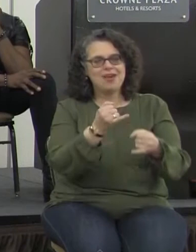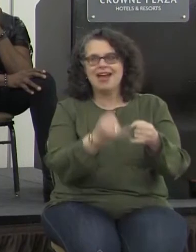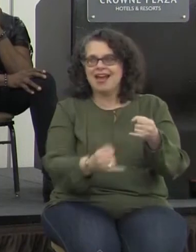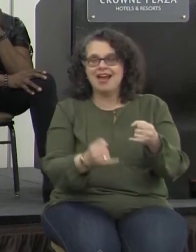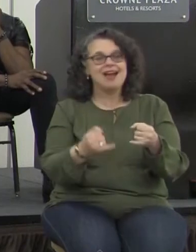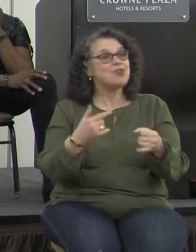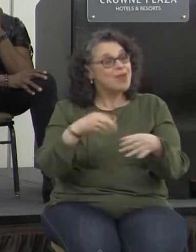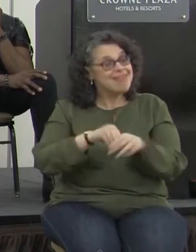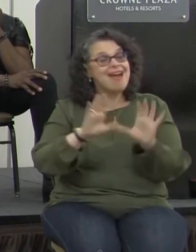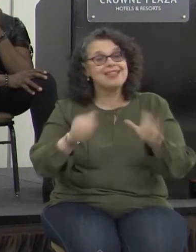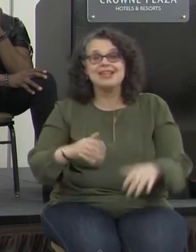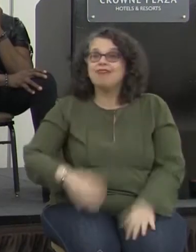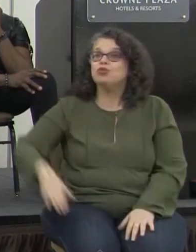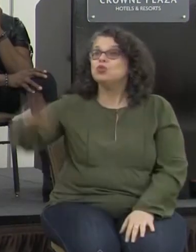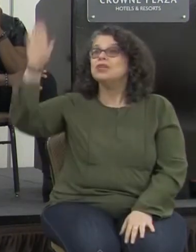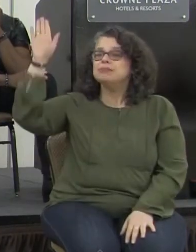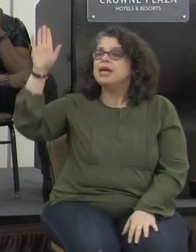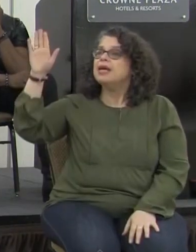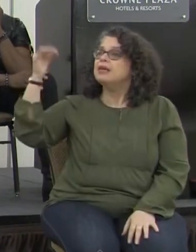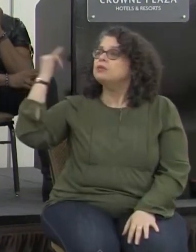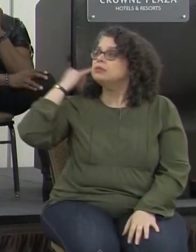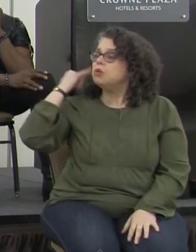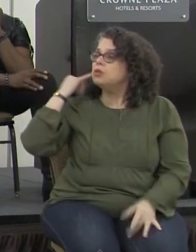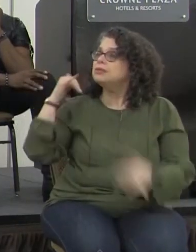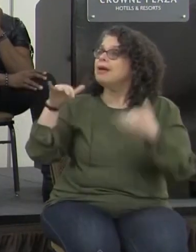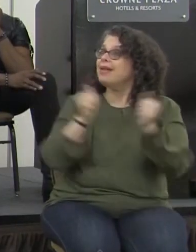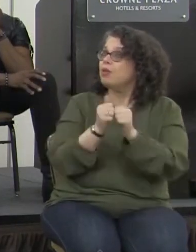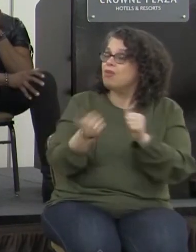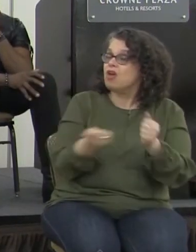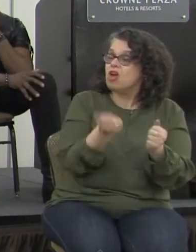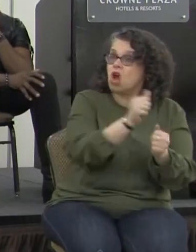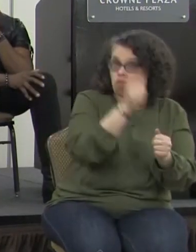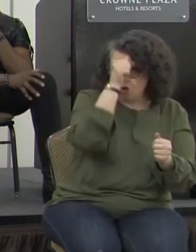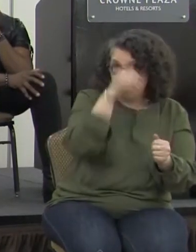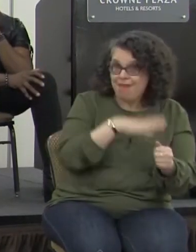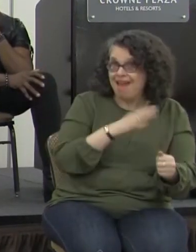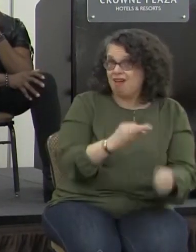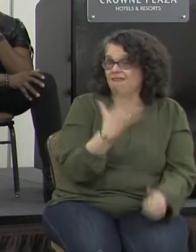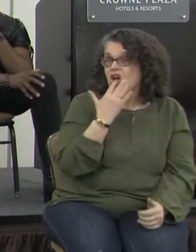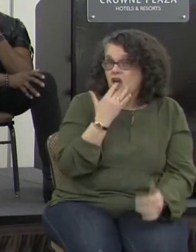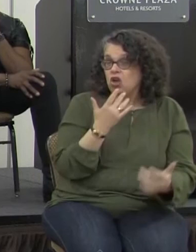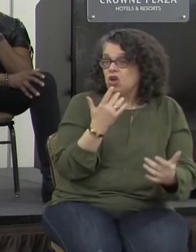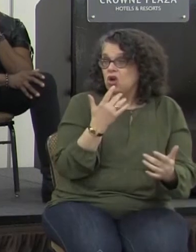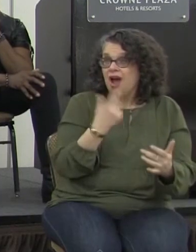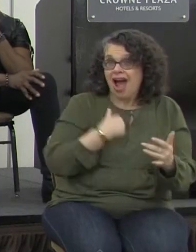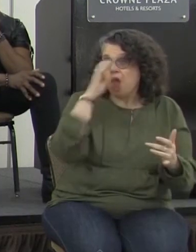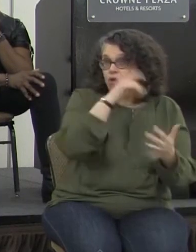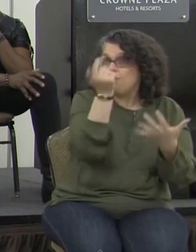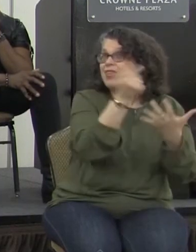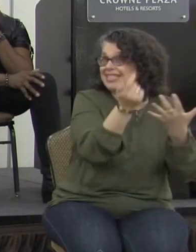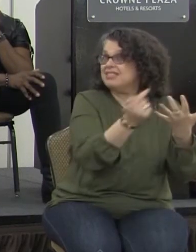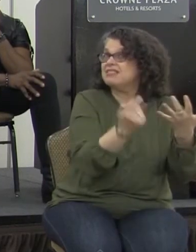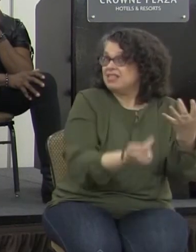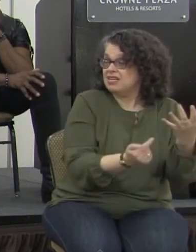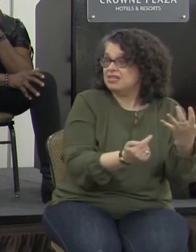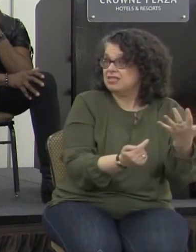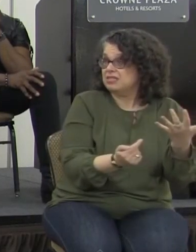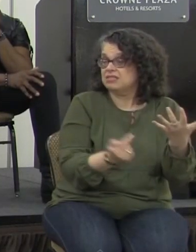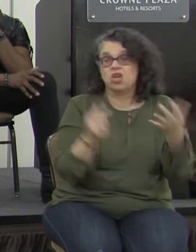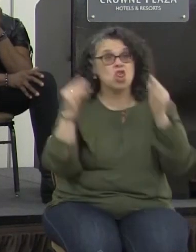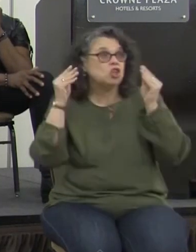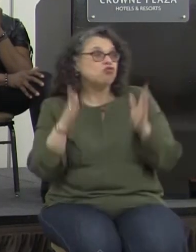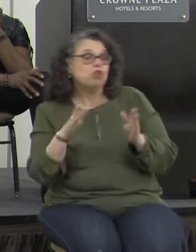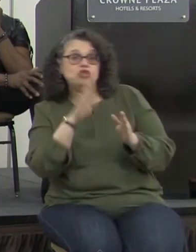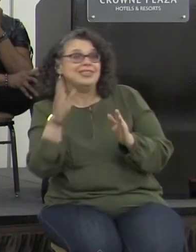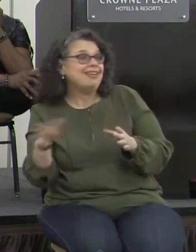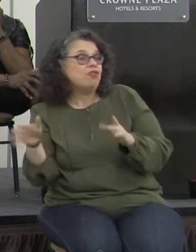to raise my hand and say, well, when I'm playing with another man of color, this is what I look for. The instructor has never played with a